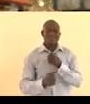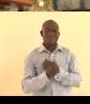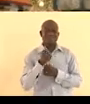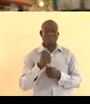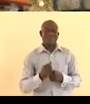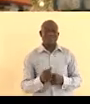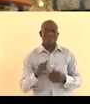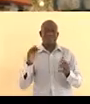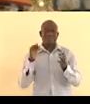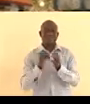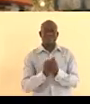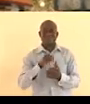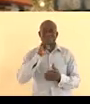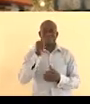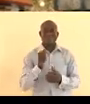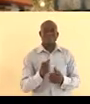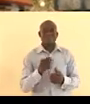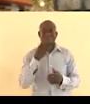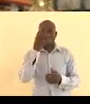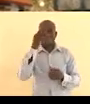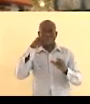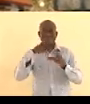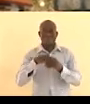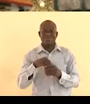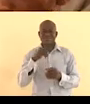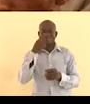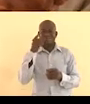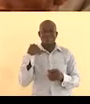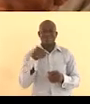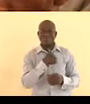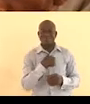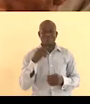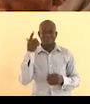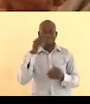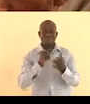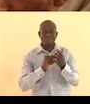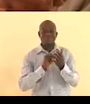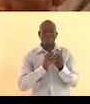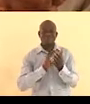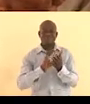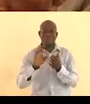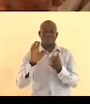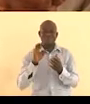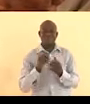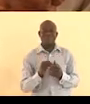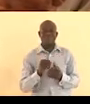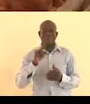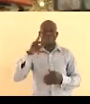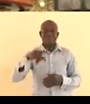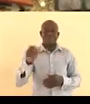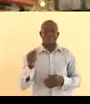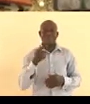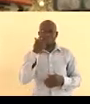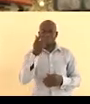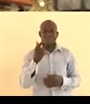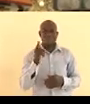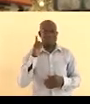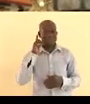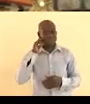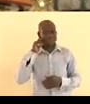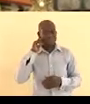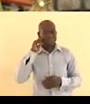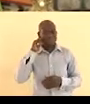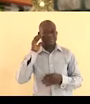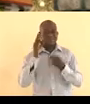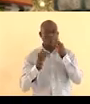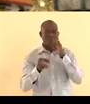It's an abuse. That's not the speaking in tongues we see in the scriptures. So Paul was saying,